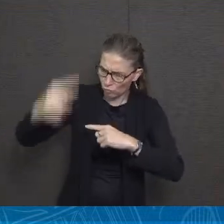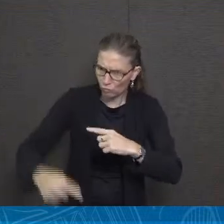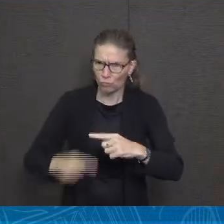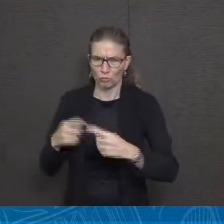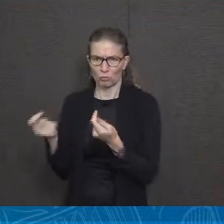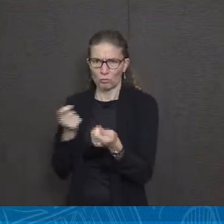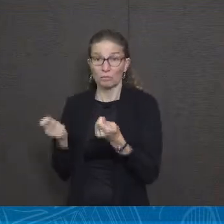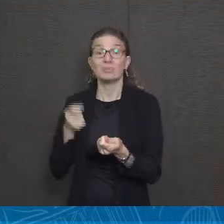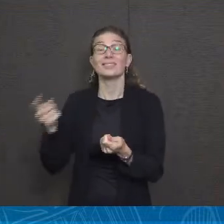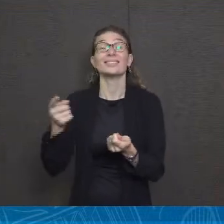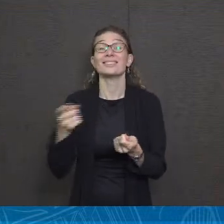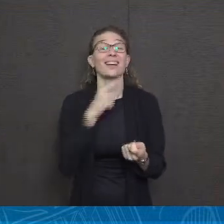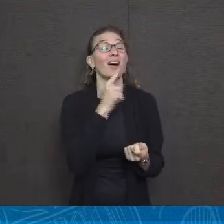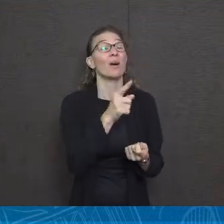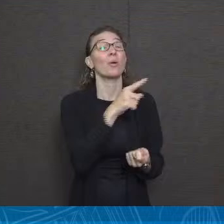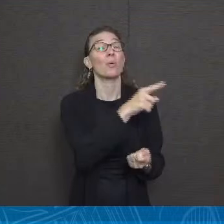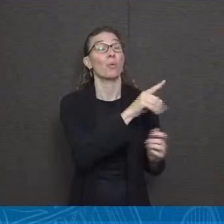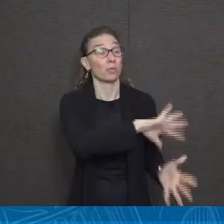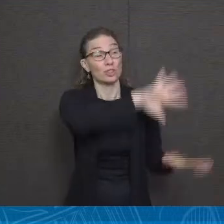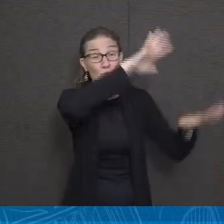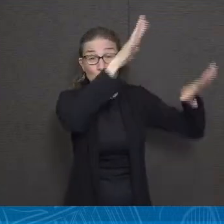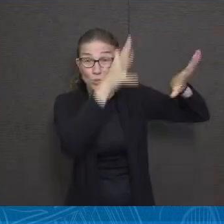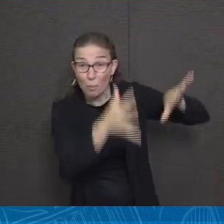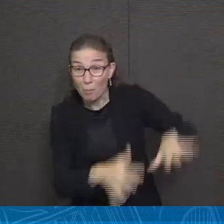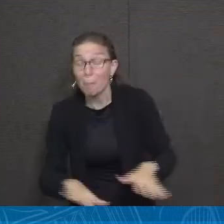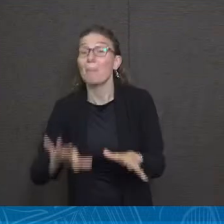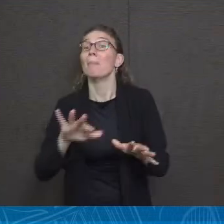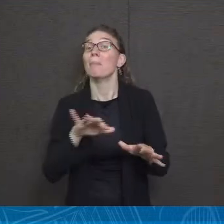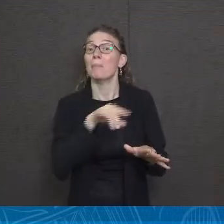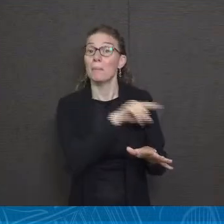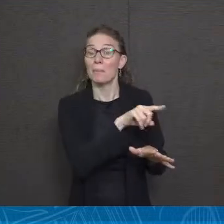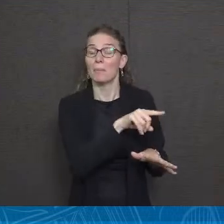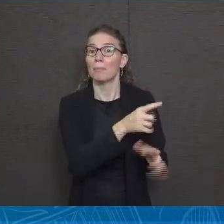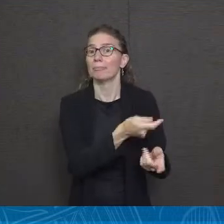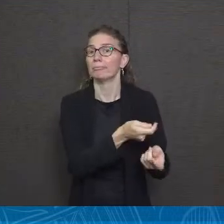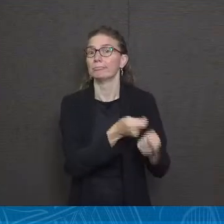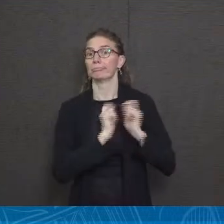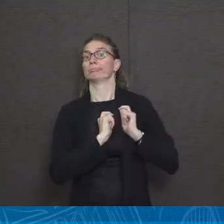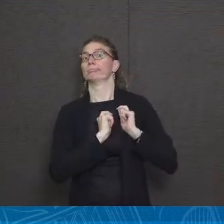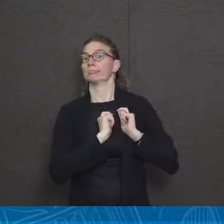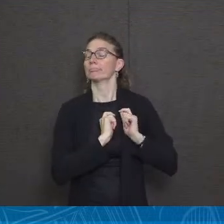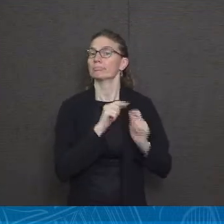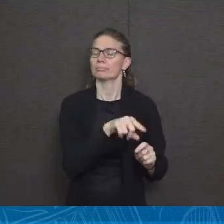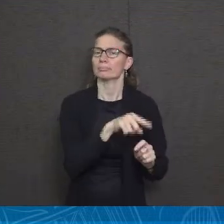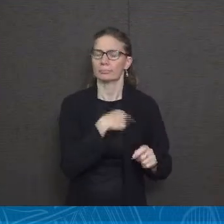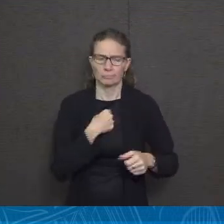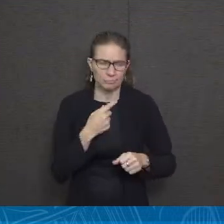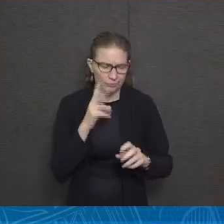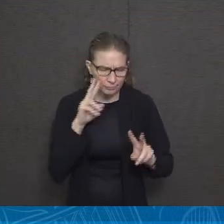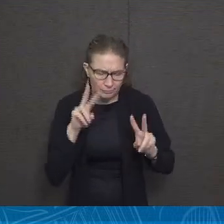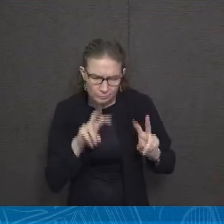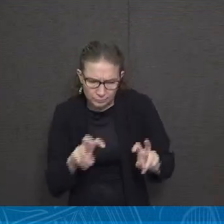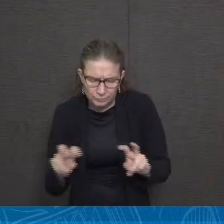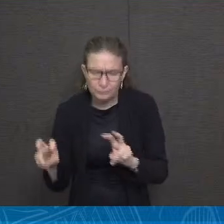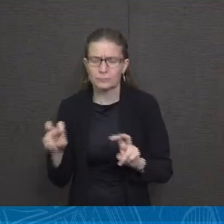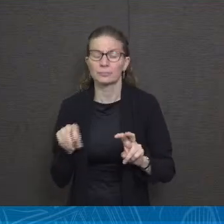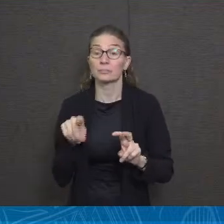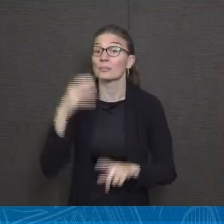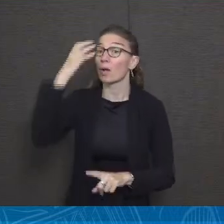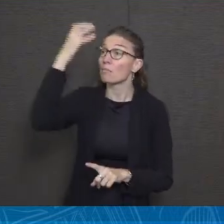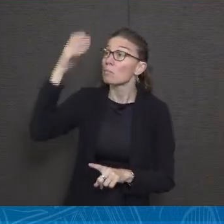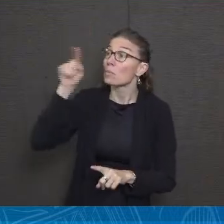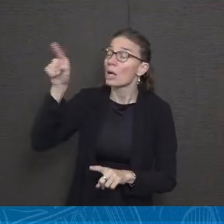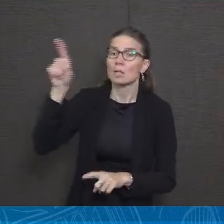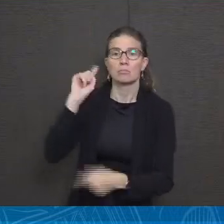Ocean tsunami. We were given this important task, and really it's to support